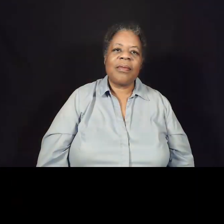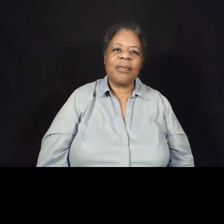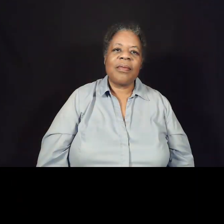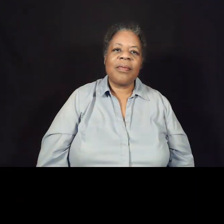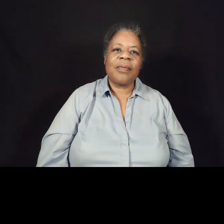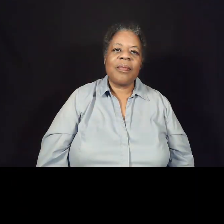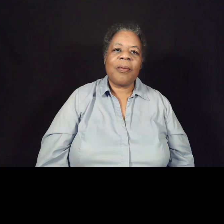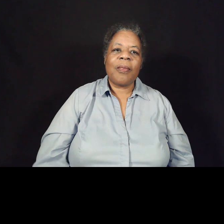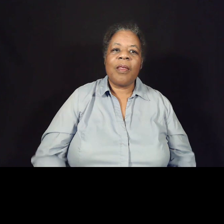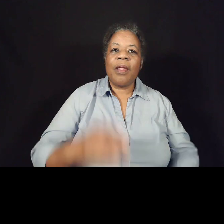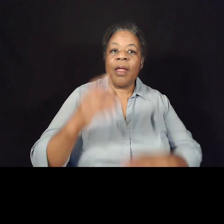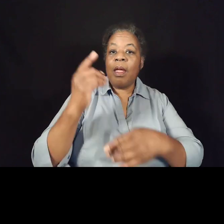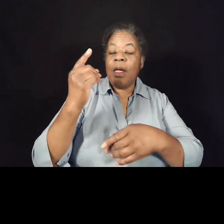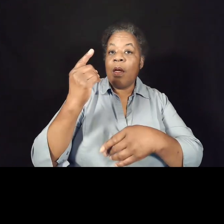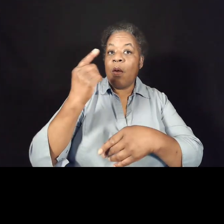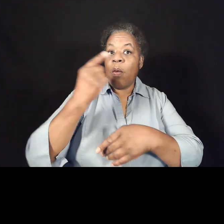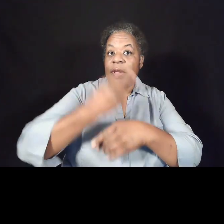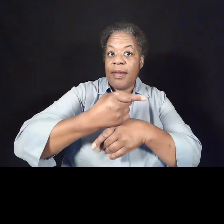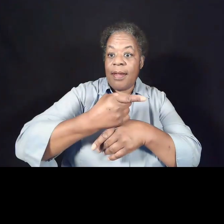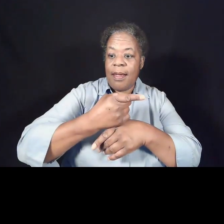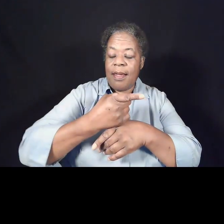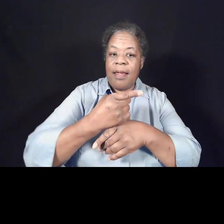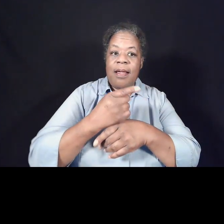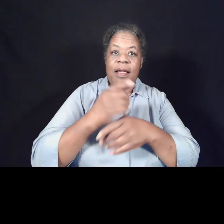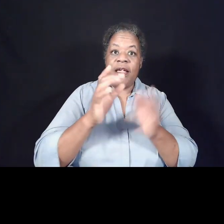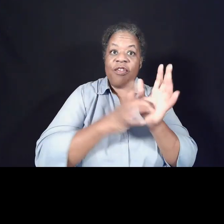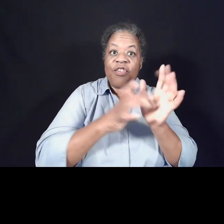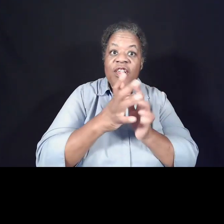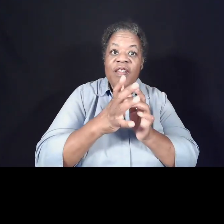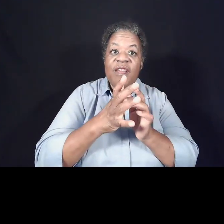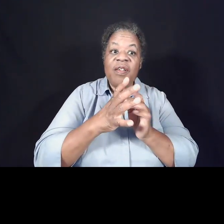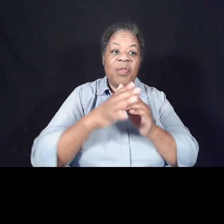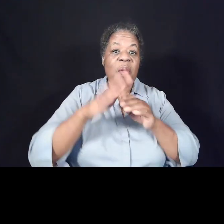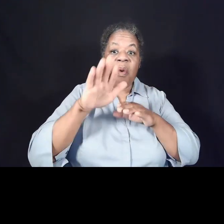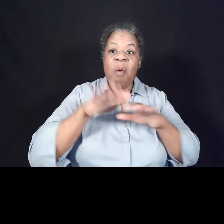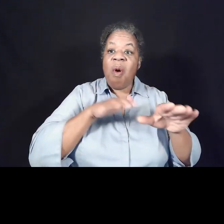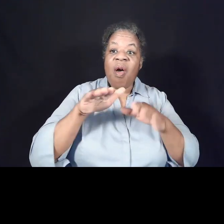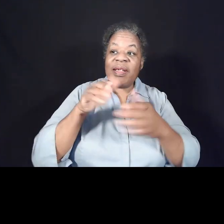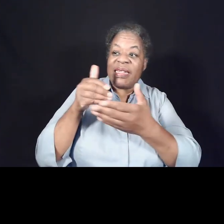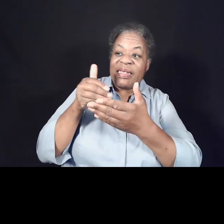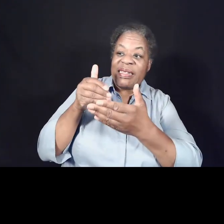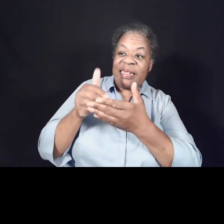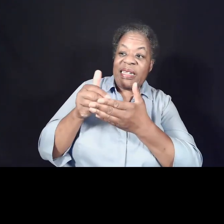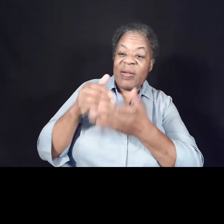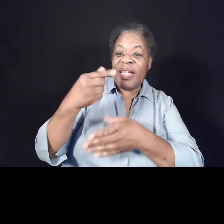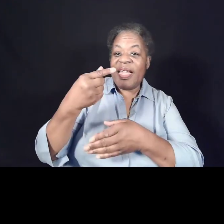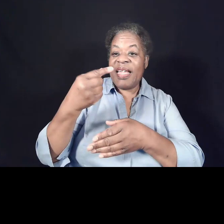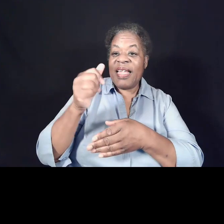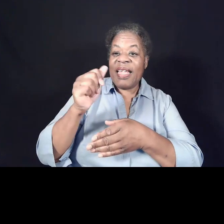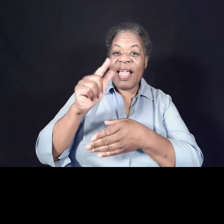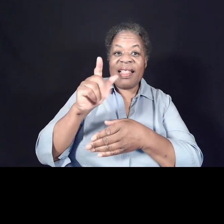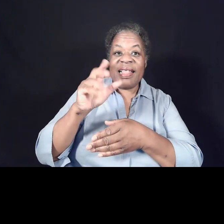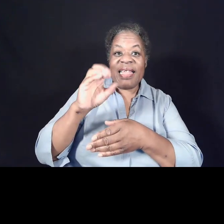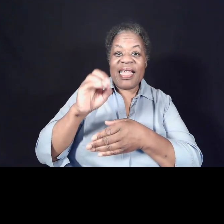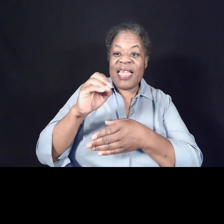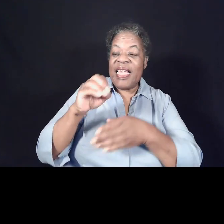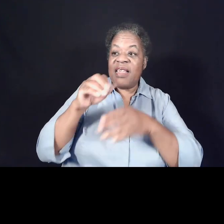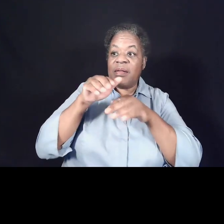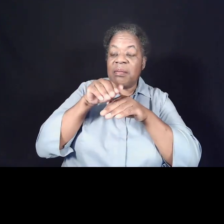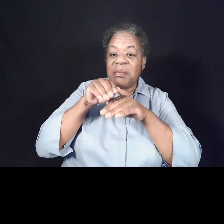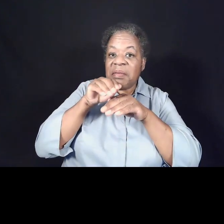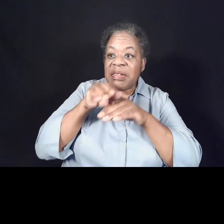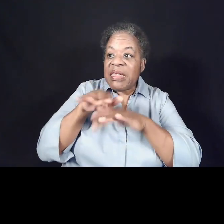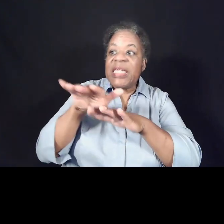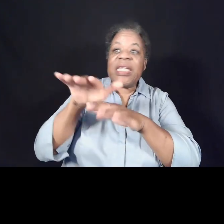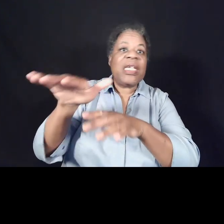One day, early in his ministry, Jesus was walking beside the Sea of Galilee. John the Baptist was there and pointed him out